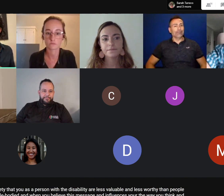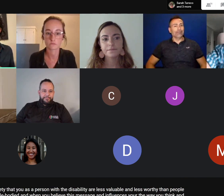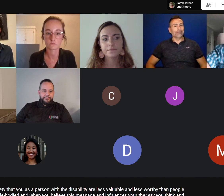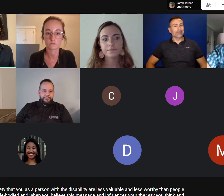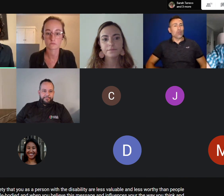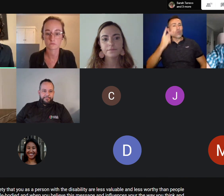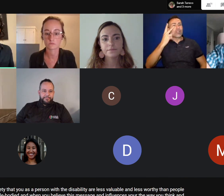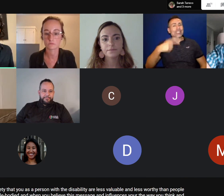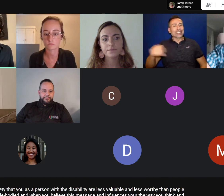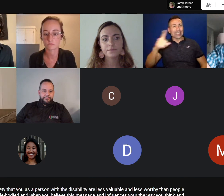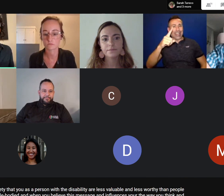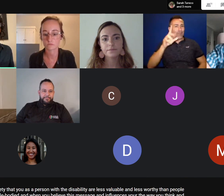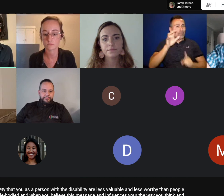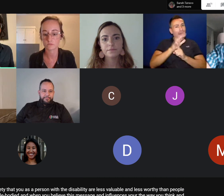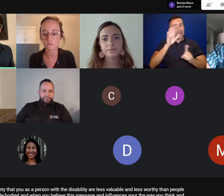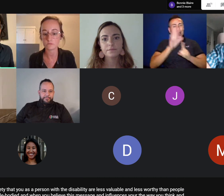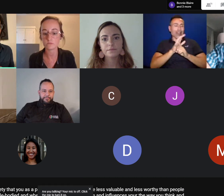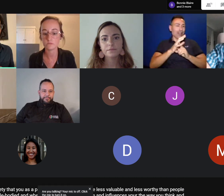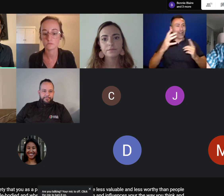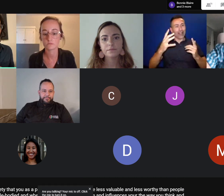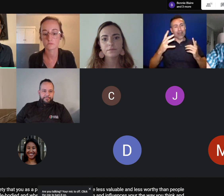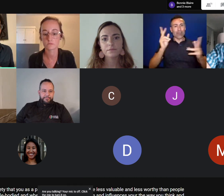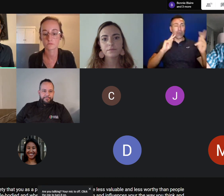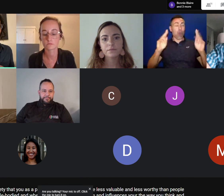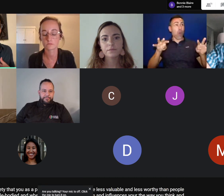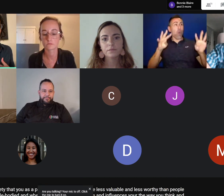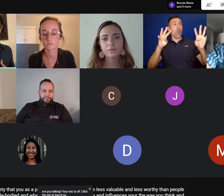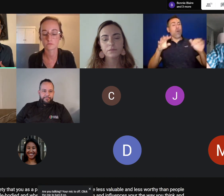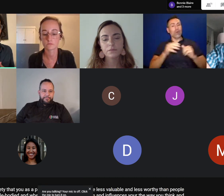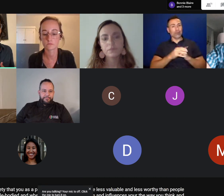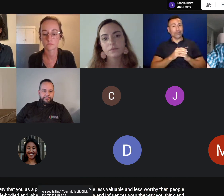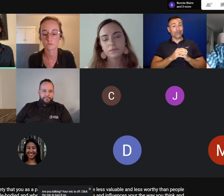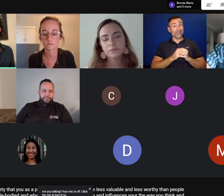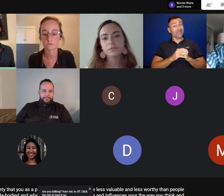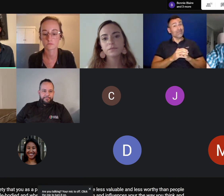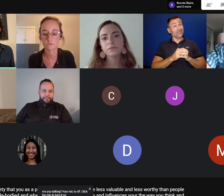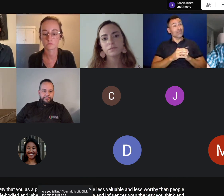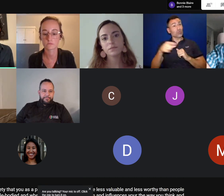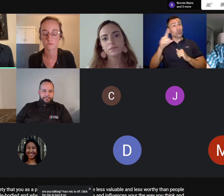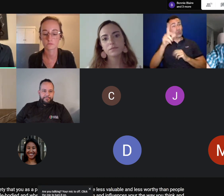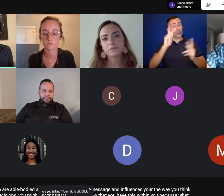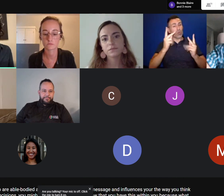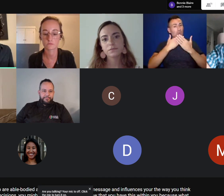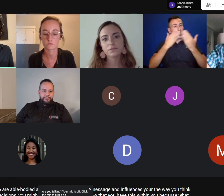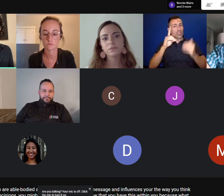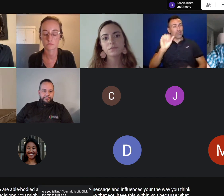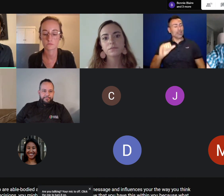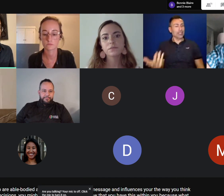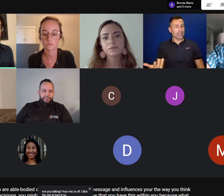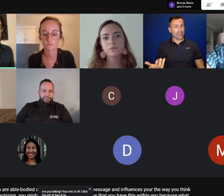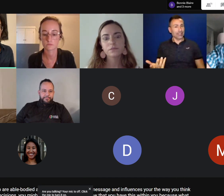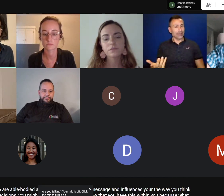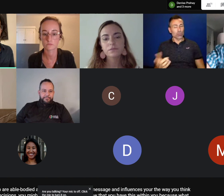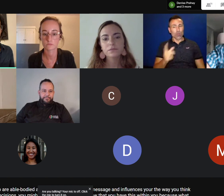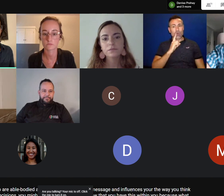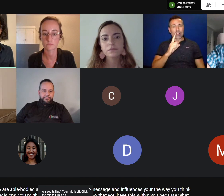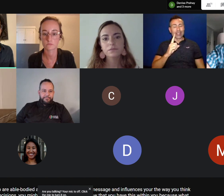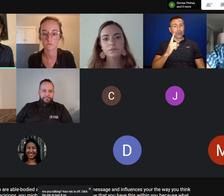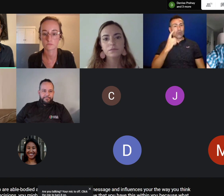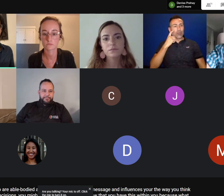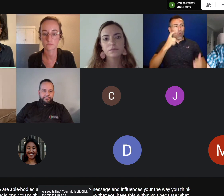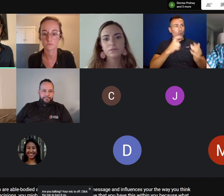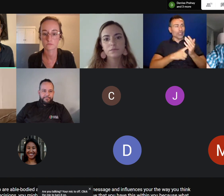in our movies. So I think it's a very real thing that can impact so many of us with